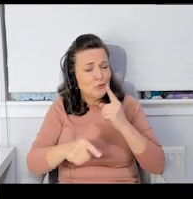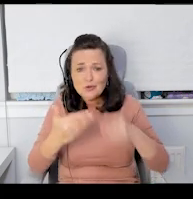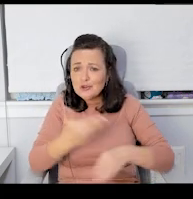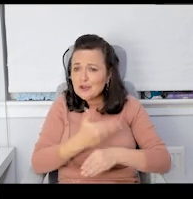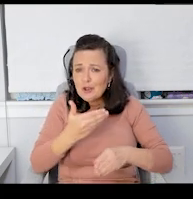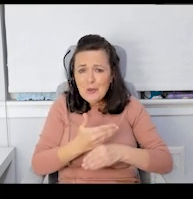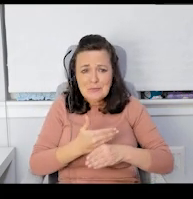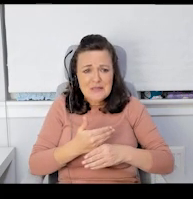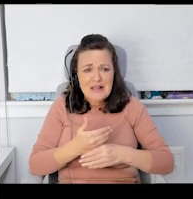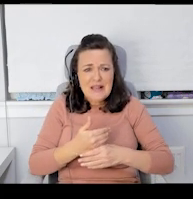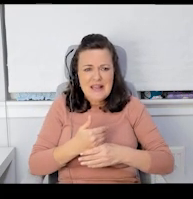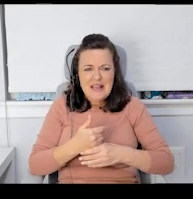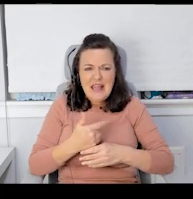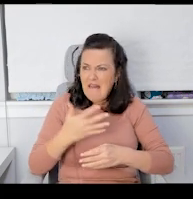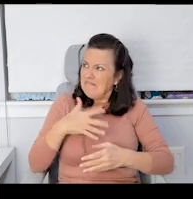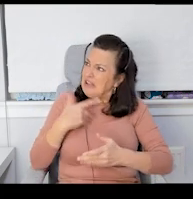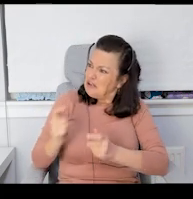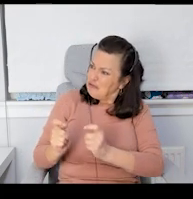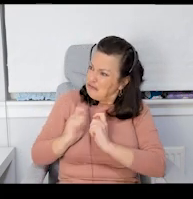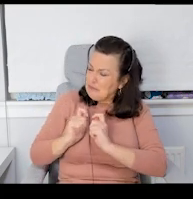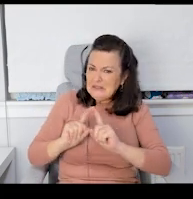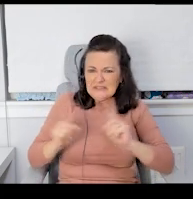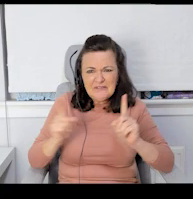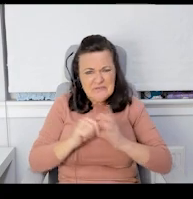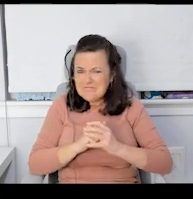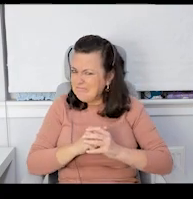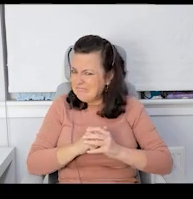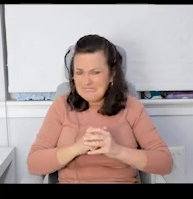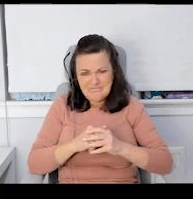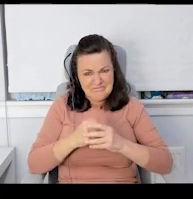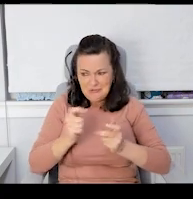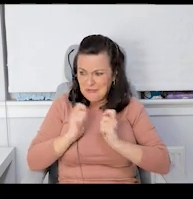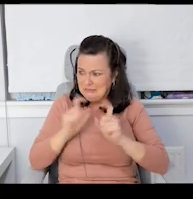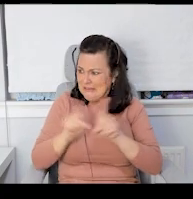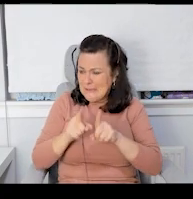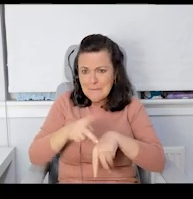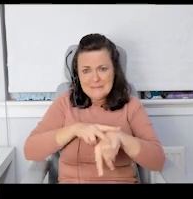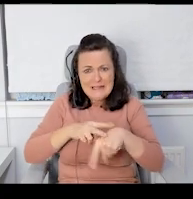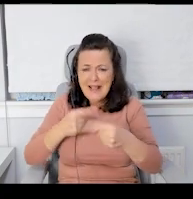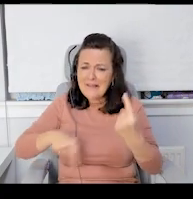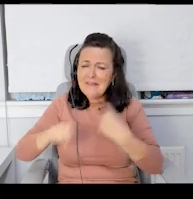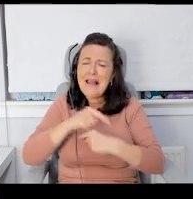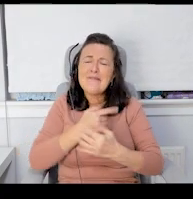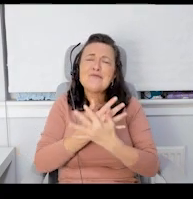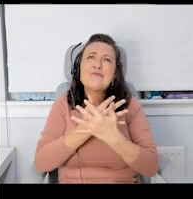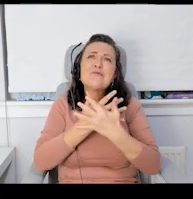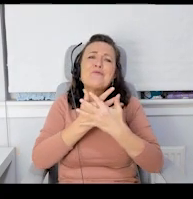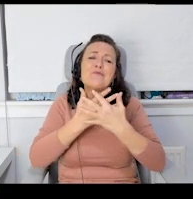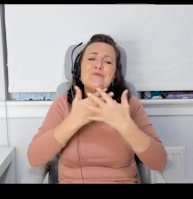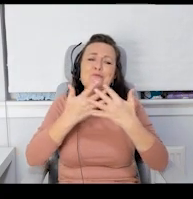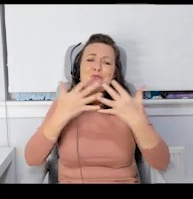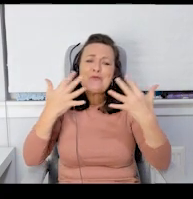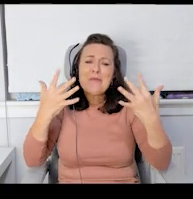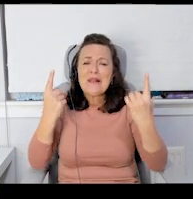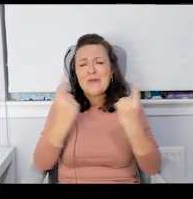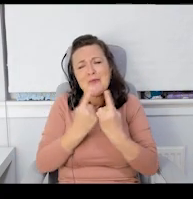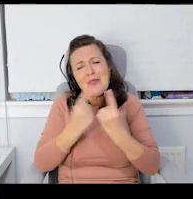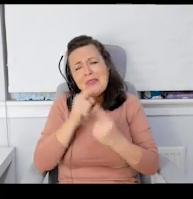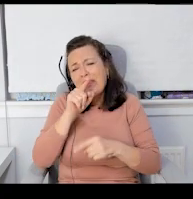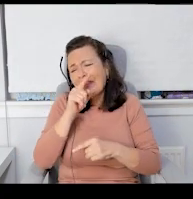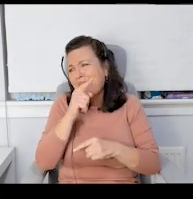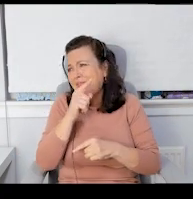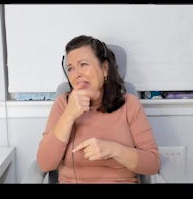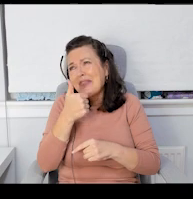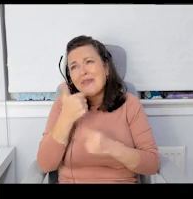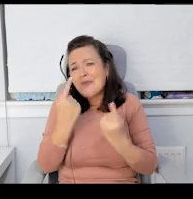to any other employee. Definitely don't get treated any differently. So, you know, there's been so many highlights, of course. But yeah, definitely